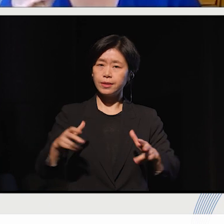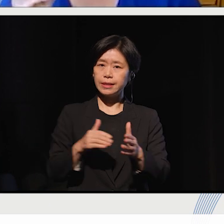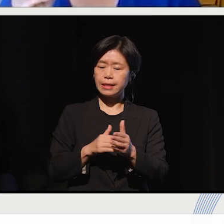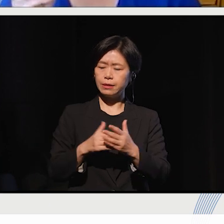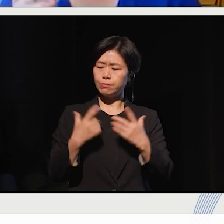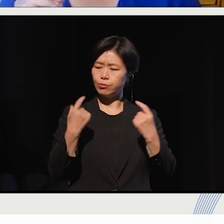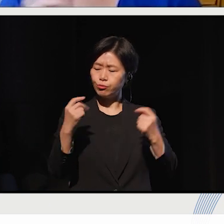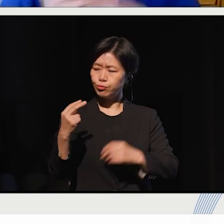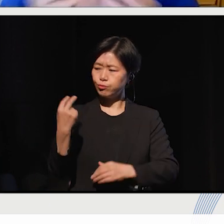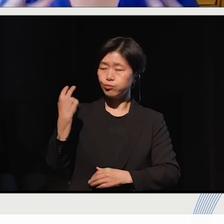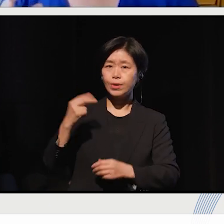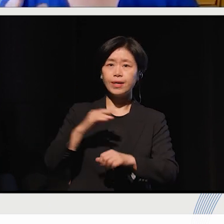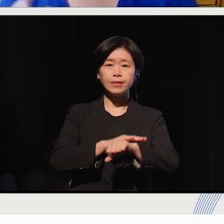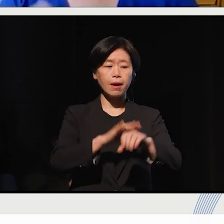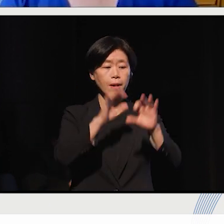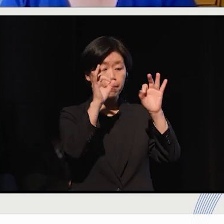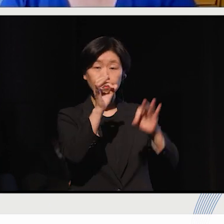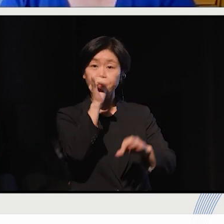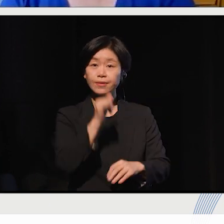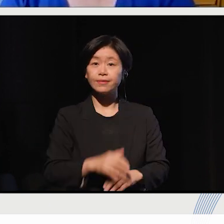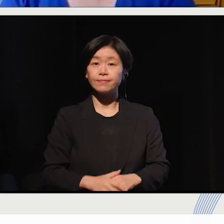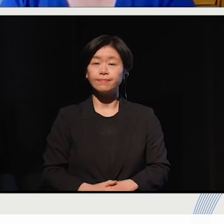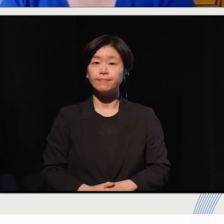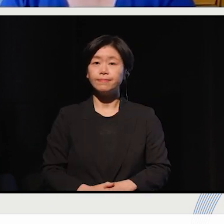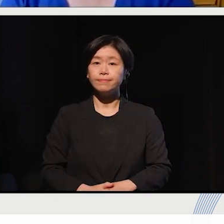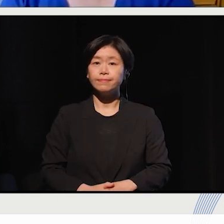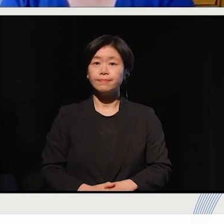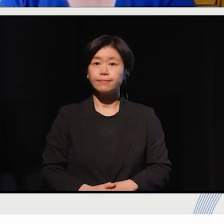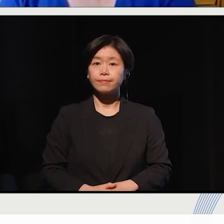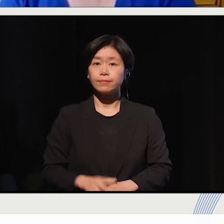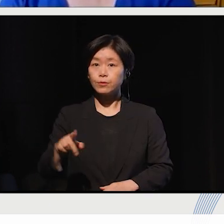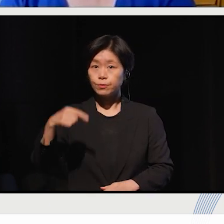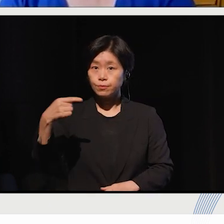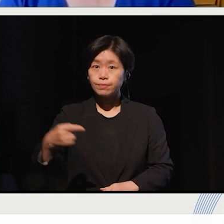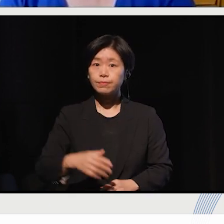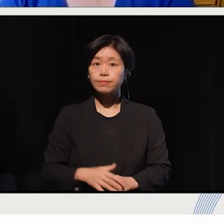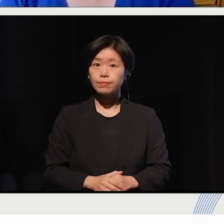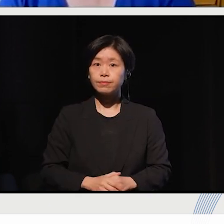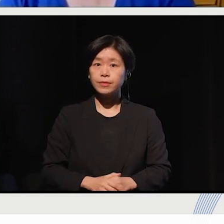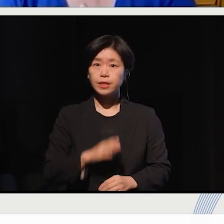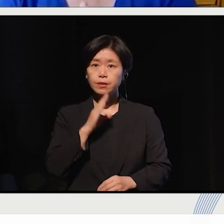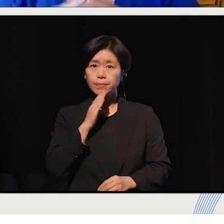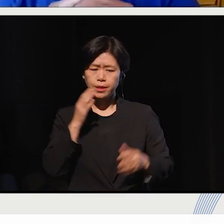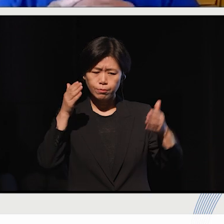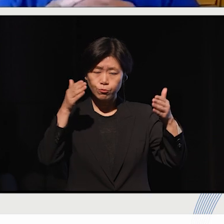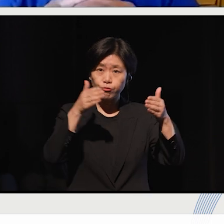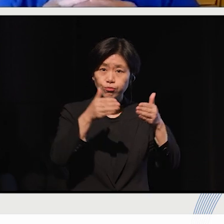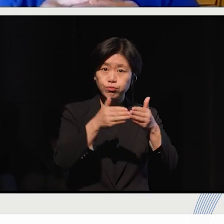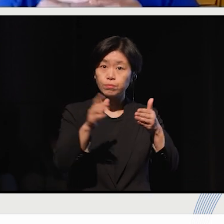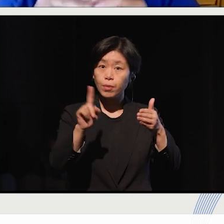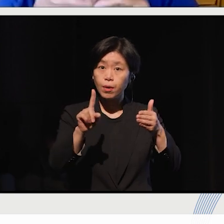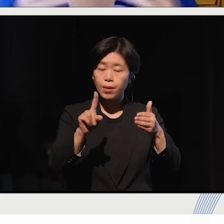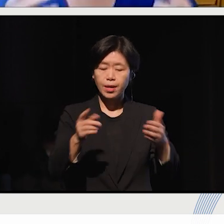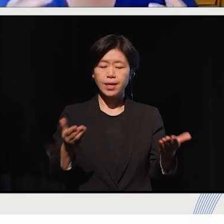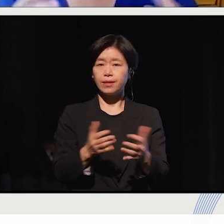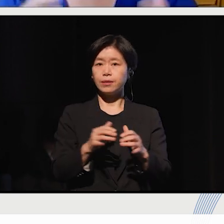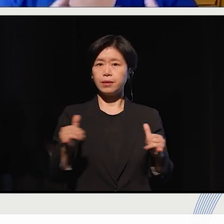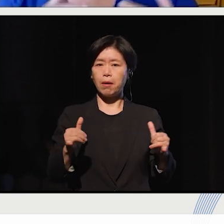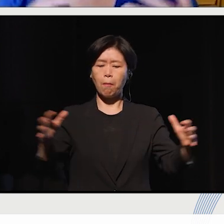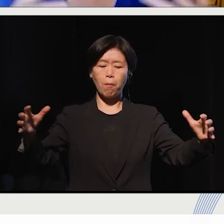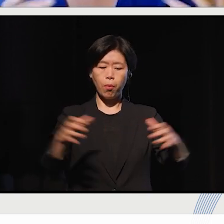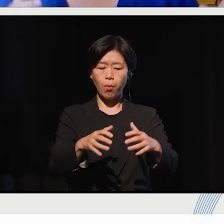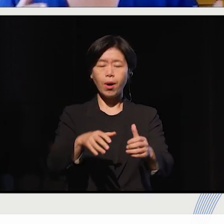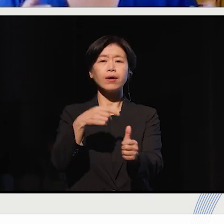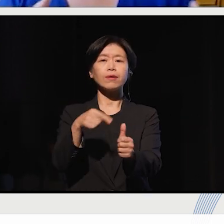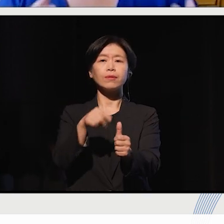of accessibility and information to our guests and audiences so that they can have the opportunity to decide whether